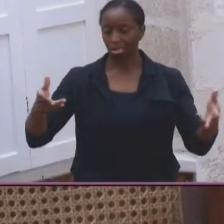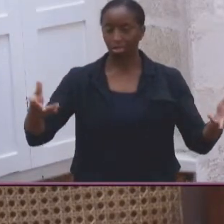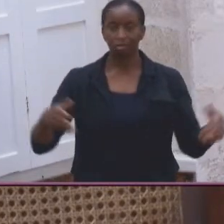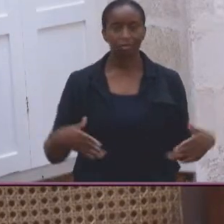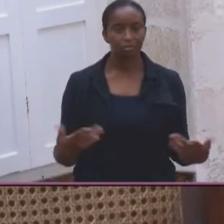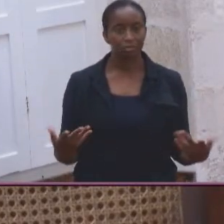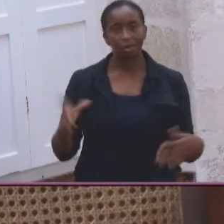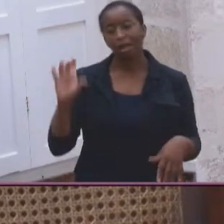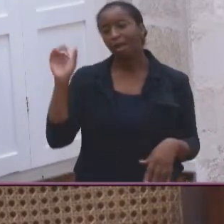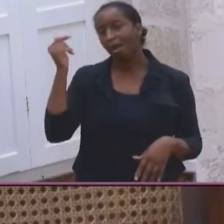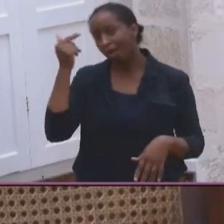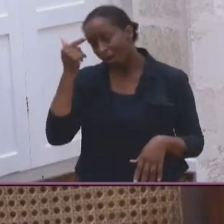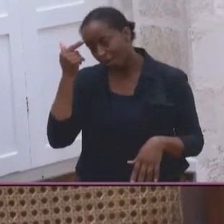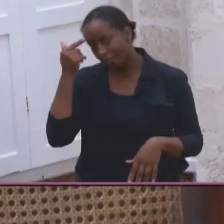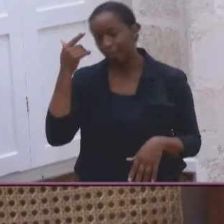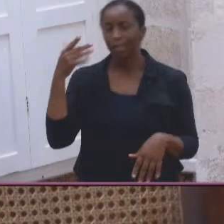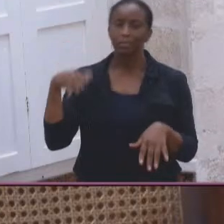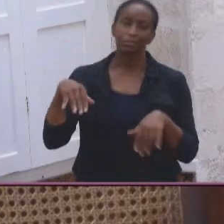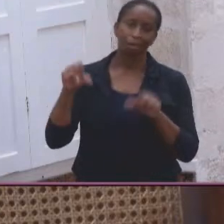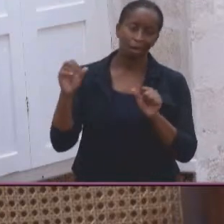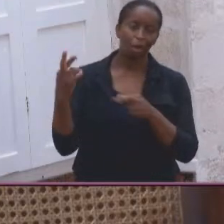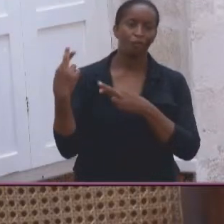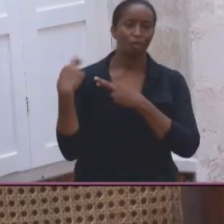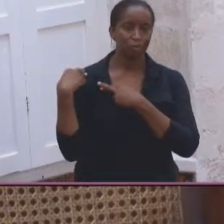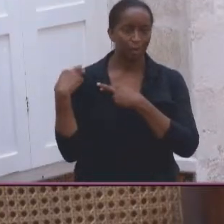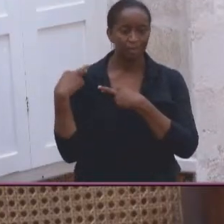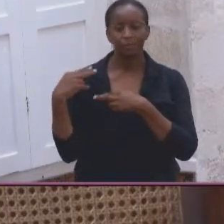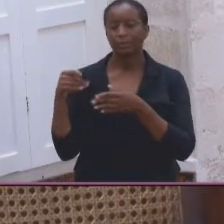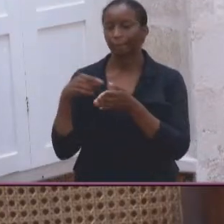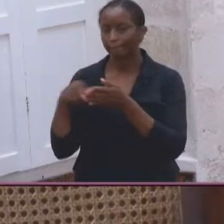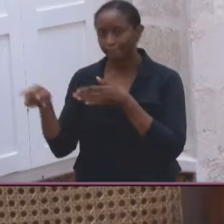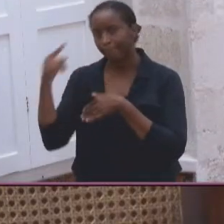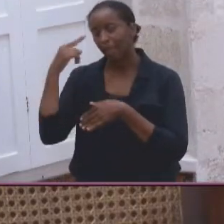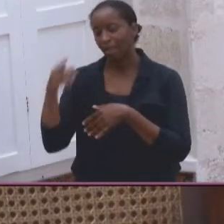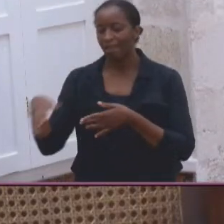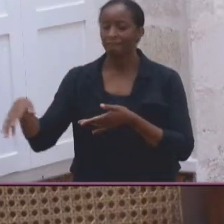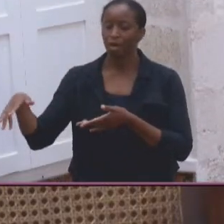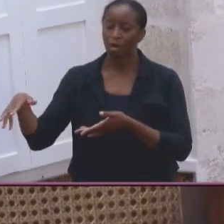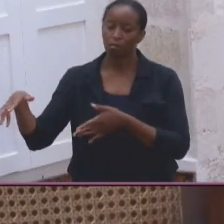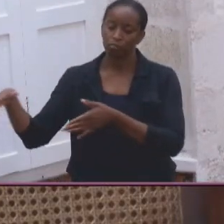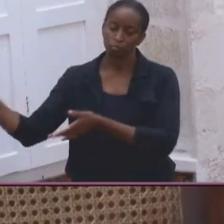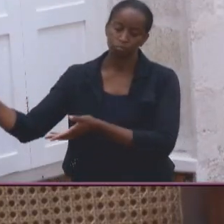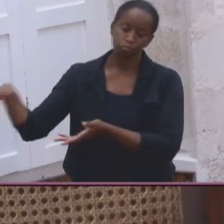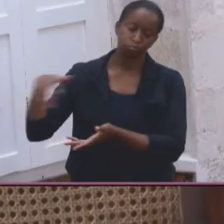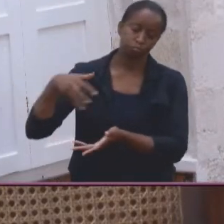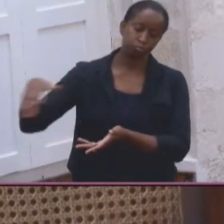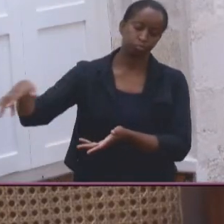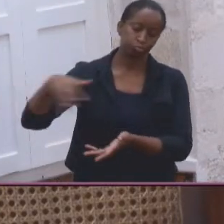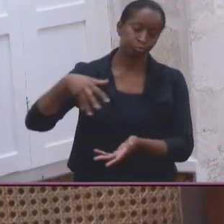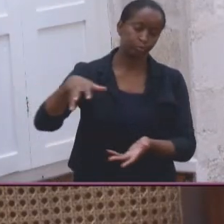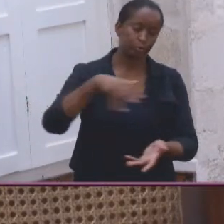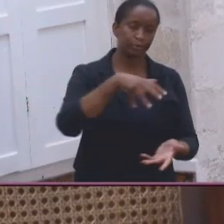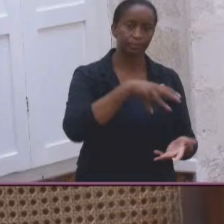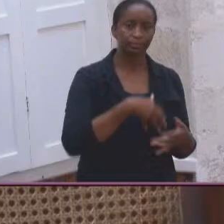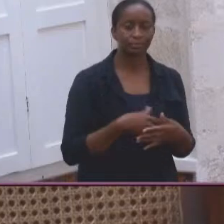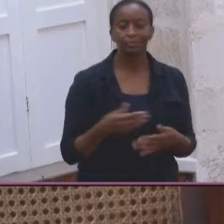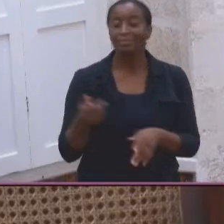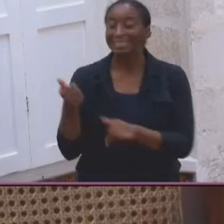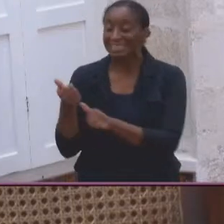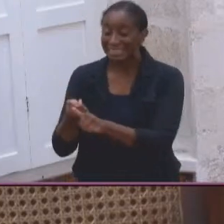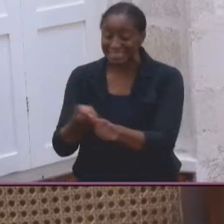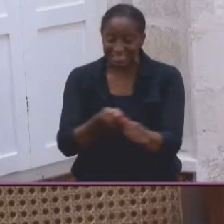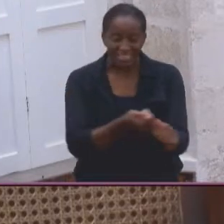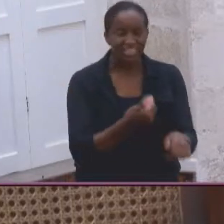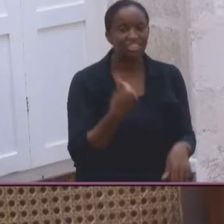But each one of them has a chassis number, which can be identified back to the last owner. And if it was not the last owner, that means it was